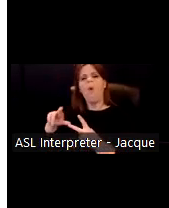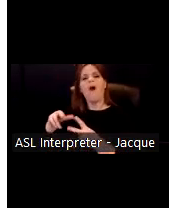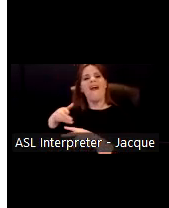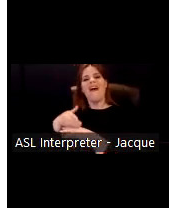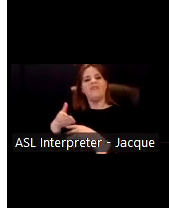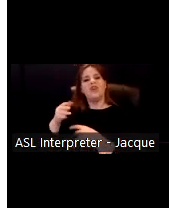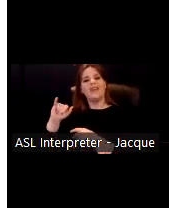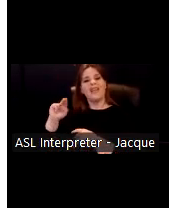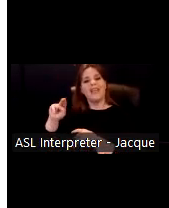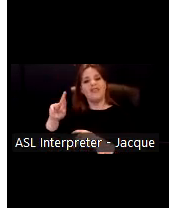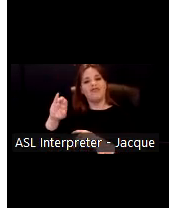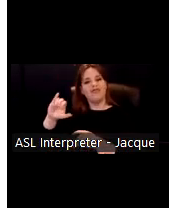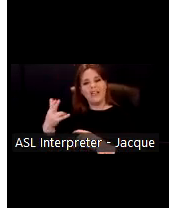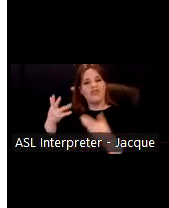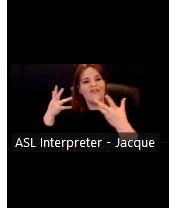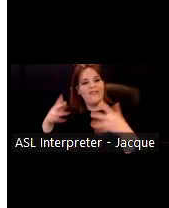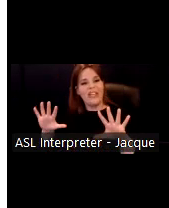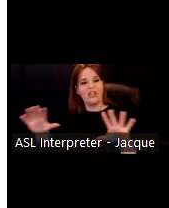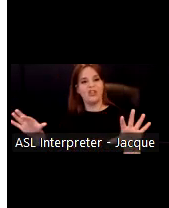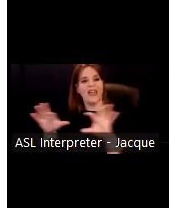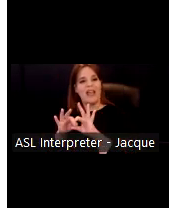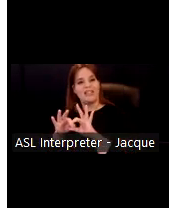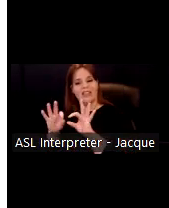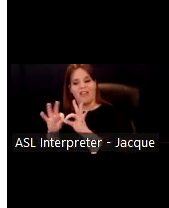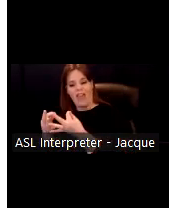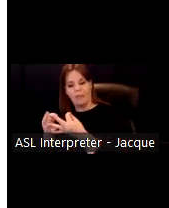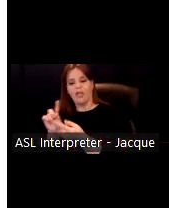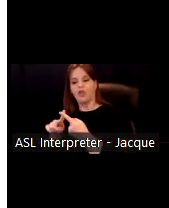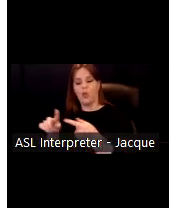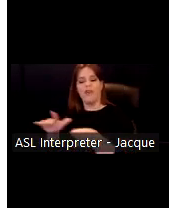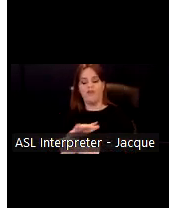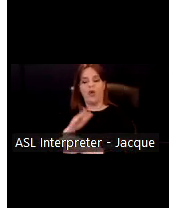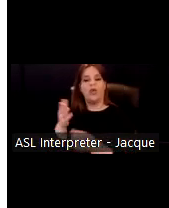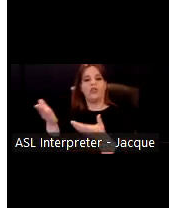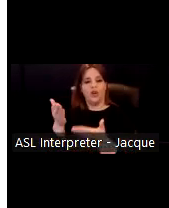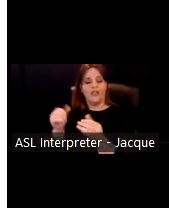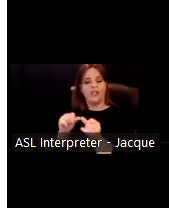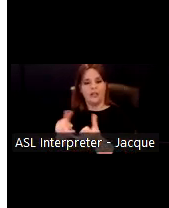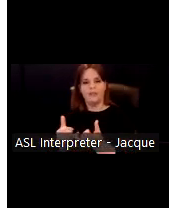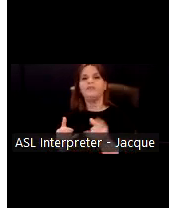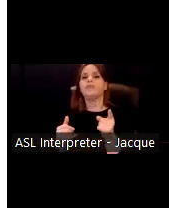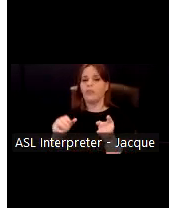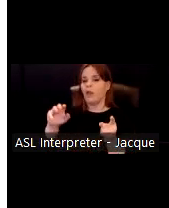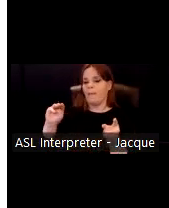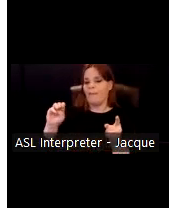full service agency? After Within Reach has connected with a full service agency.